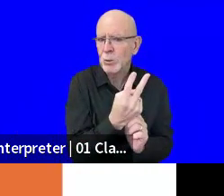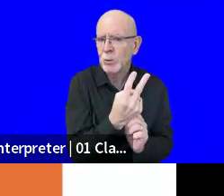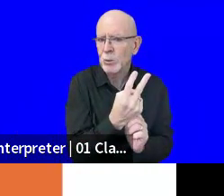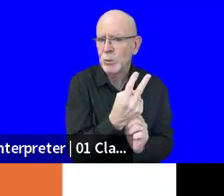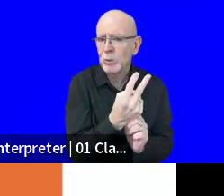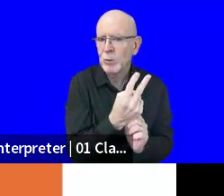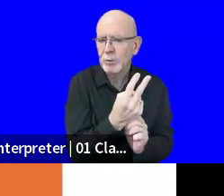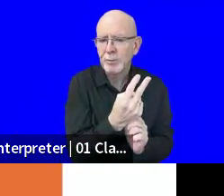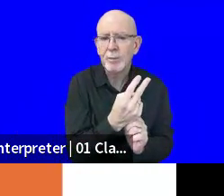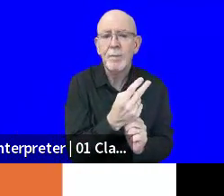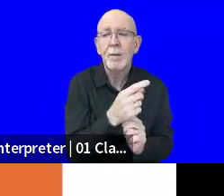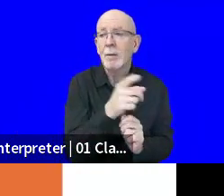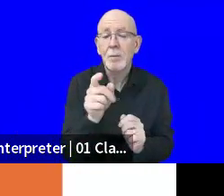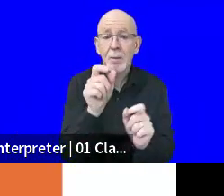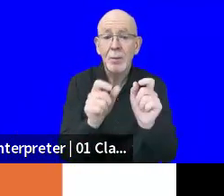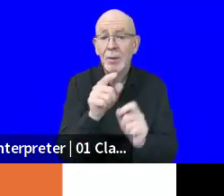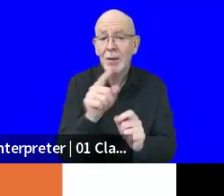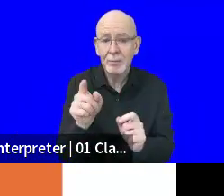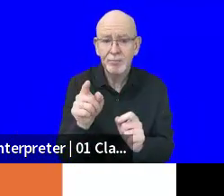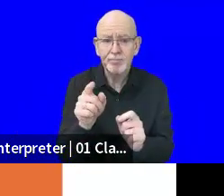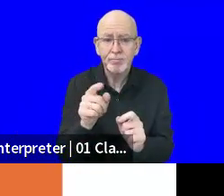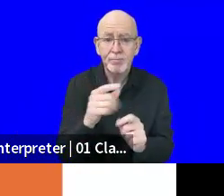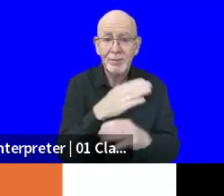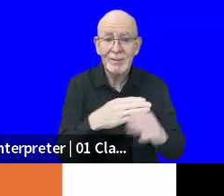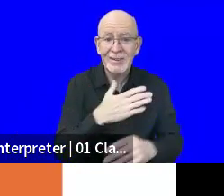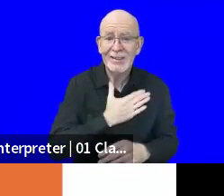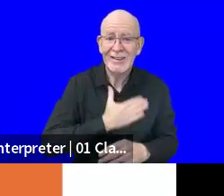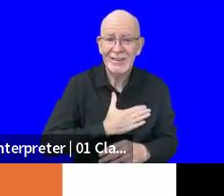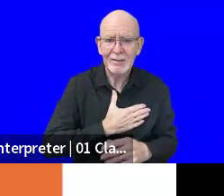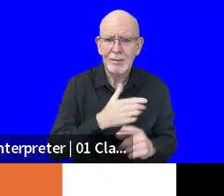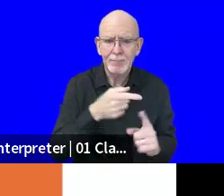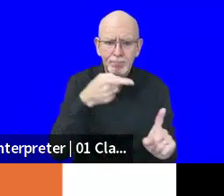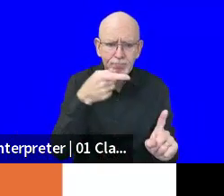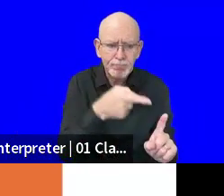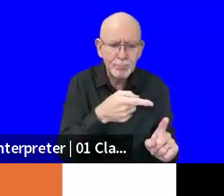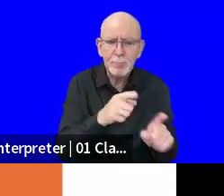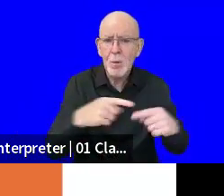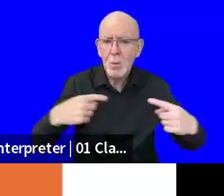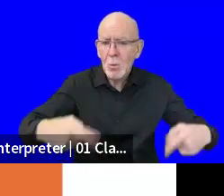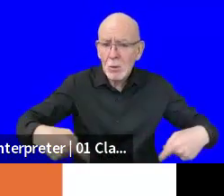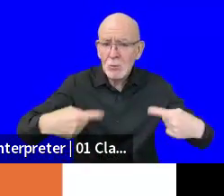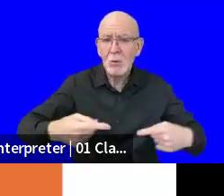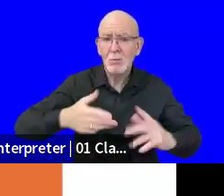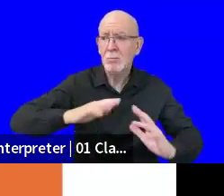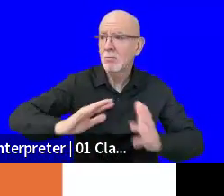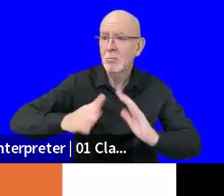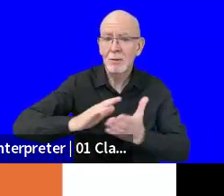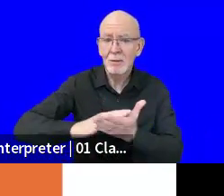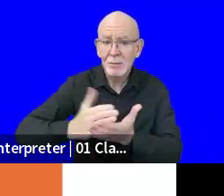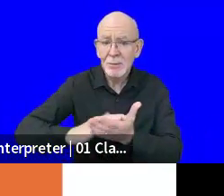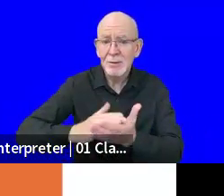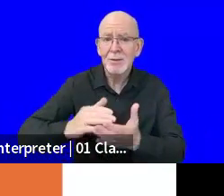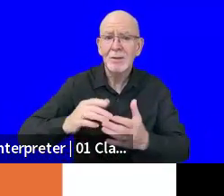a sign language, for example. These are things that people without disabilities don't need. However, there are also